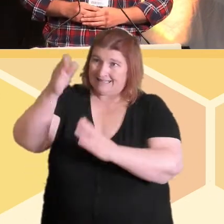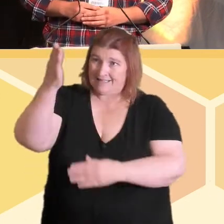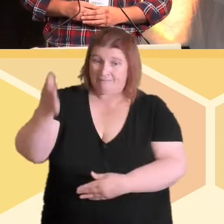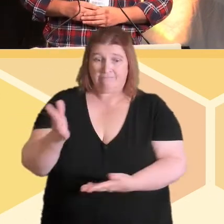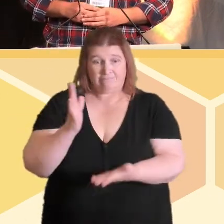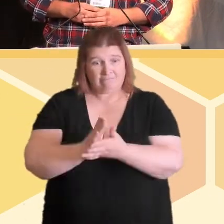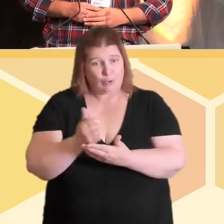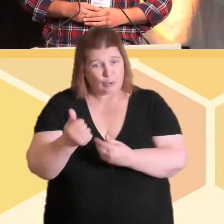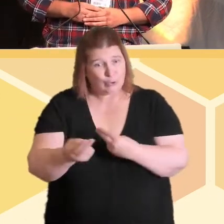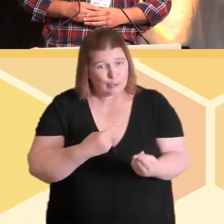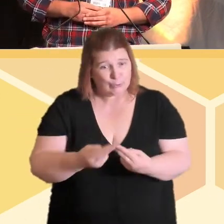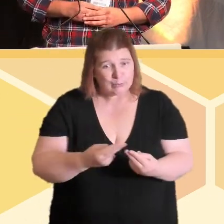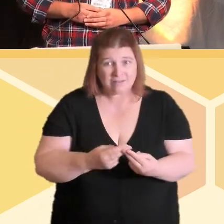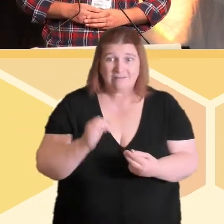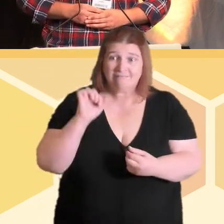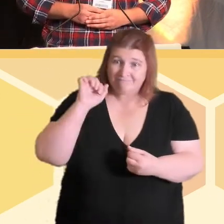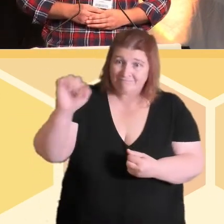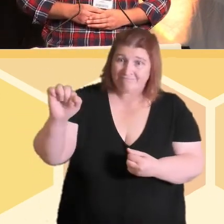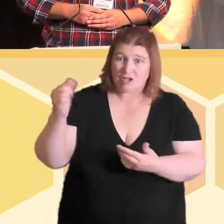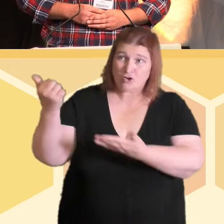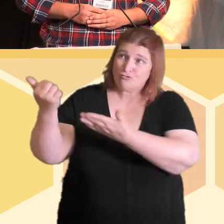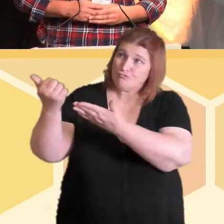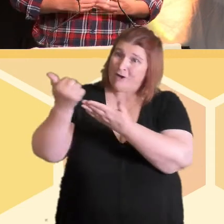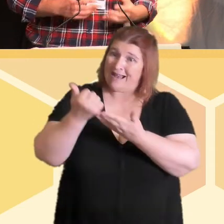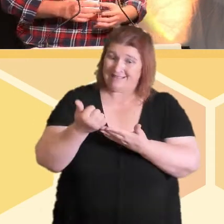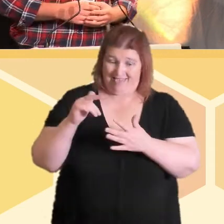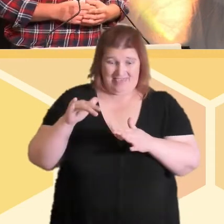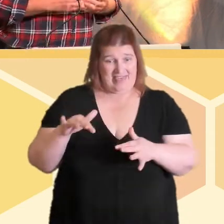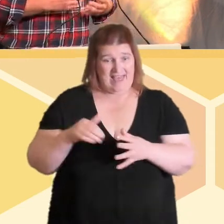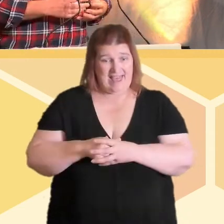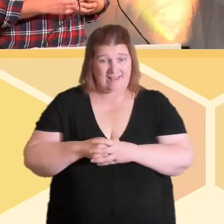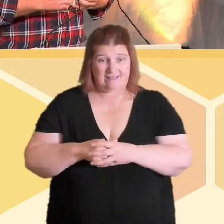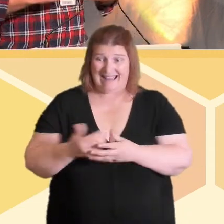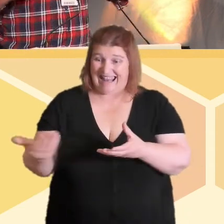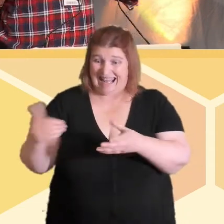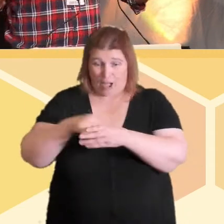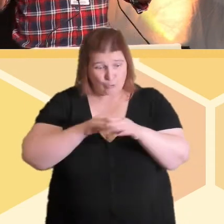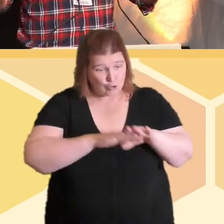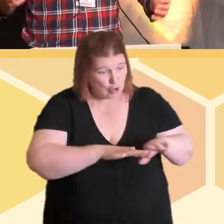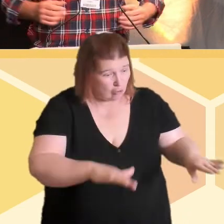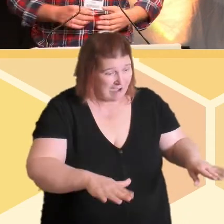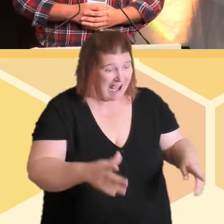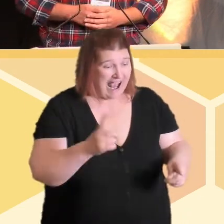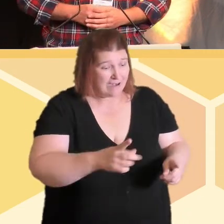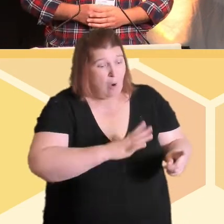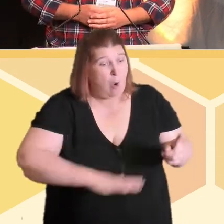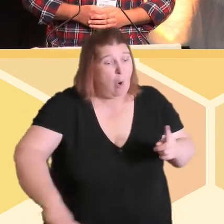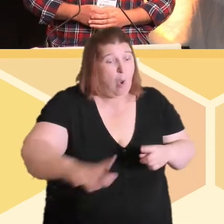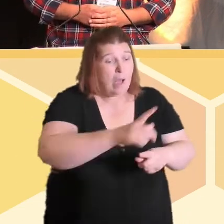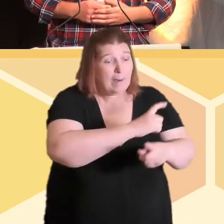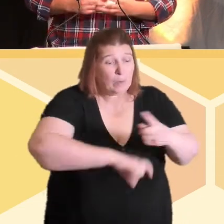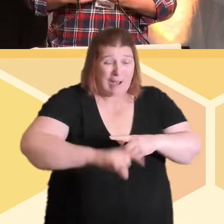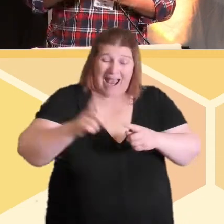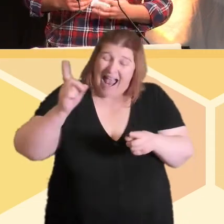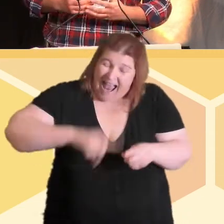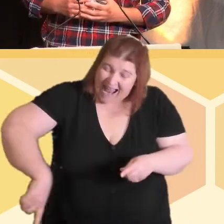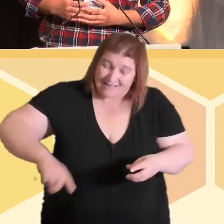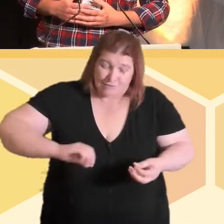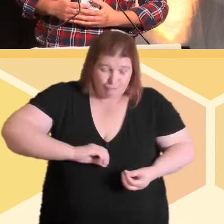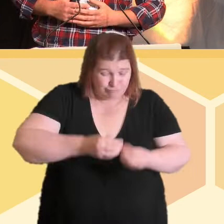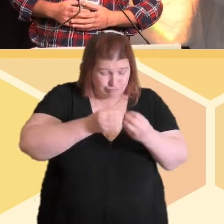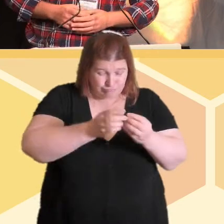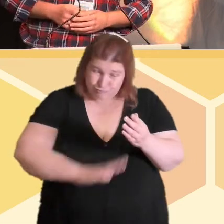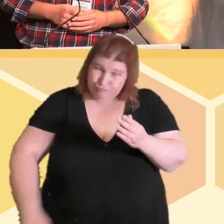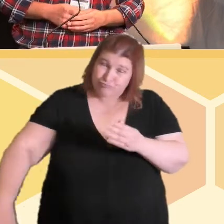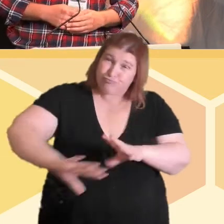news of God's grace. God includes his children and the whole community of creation in Christ's